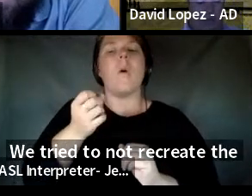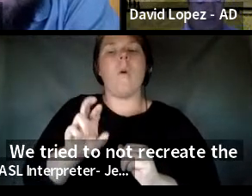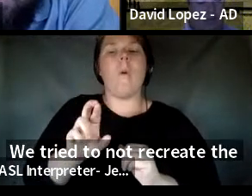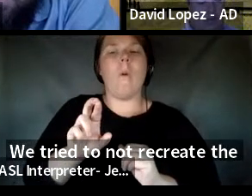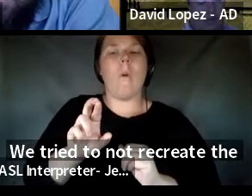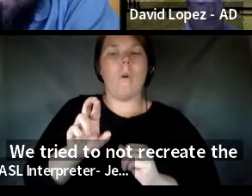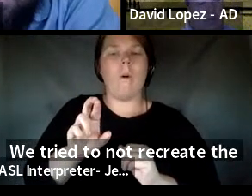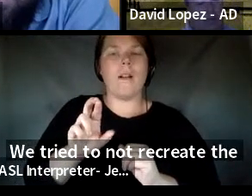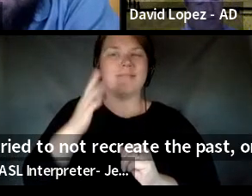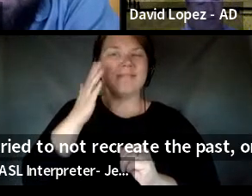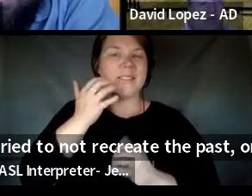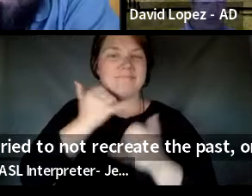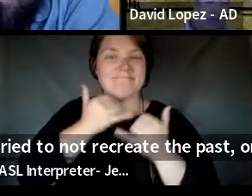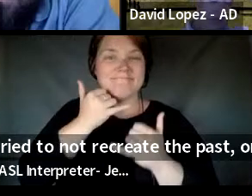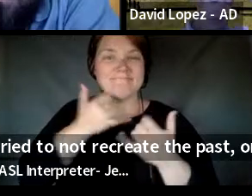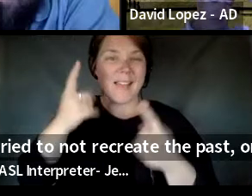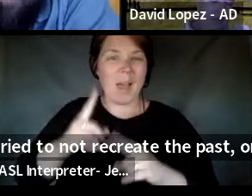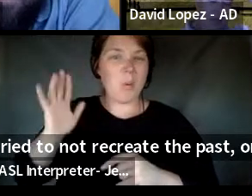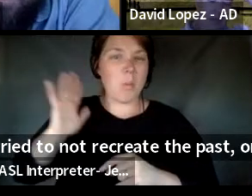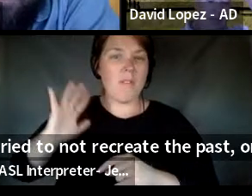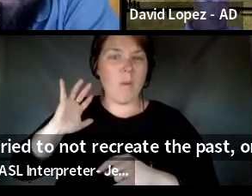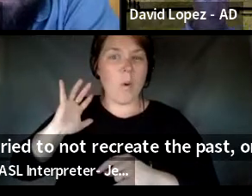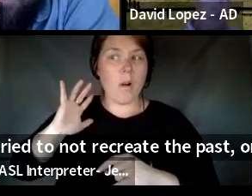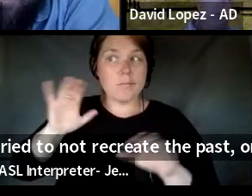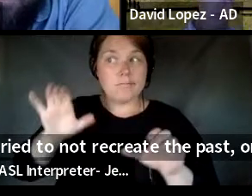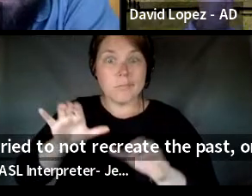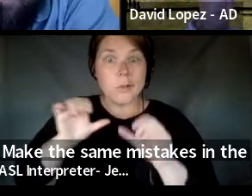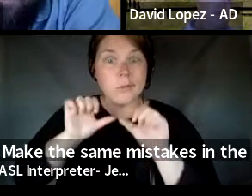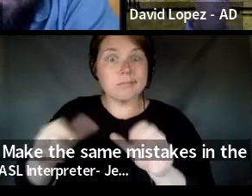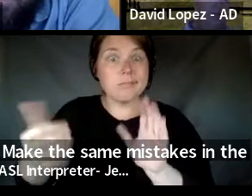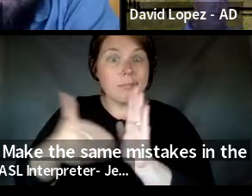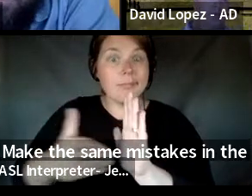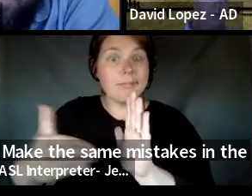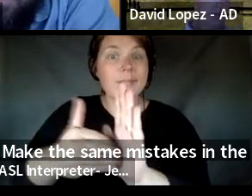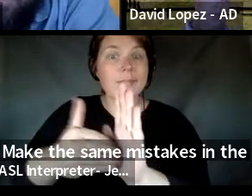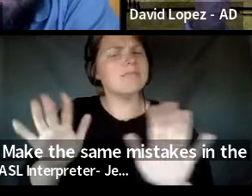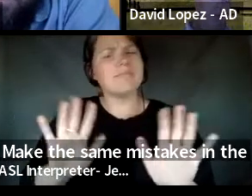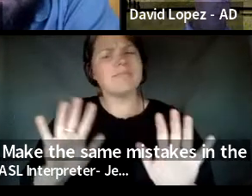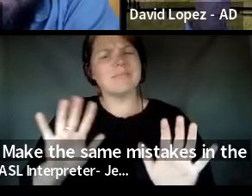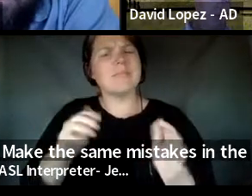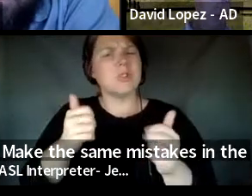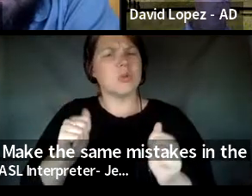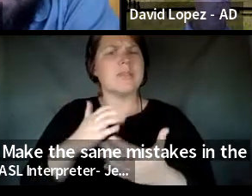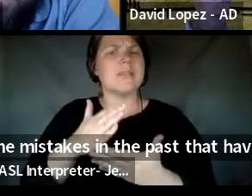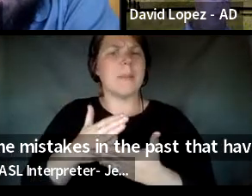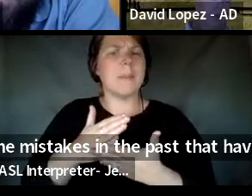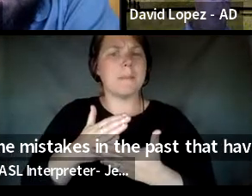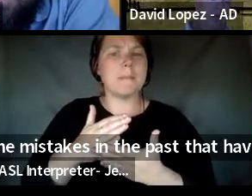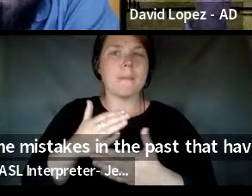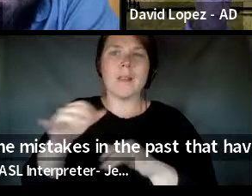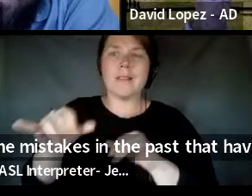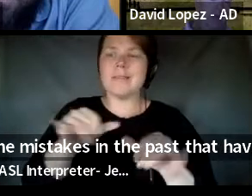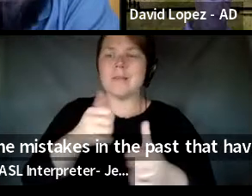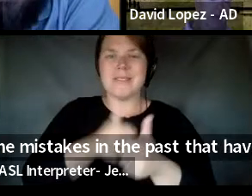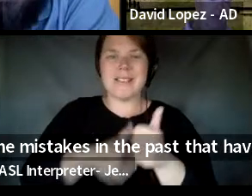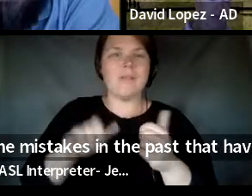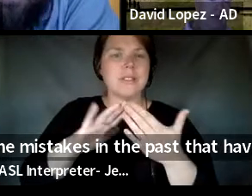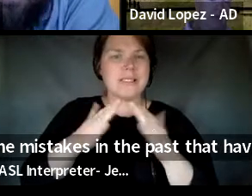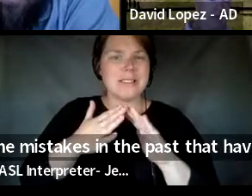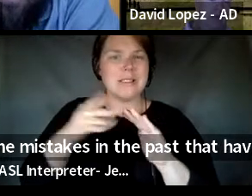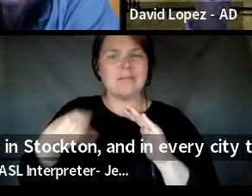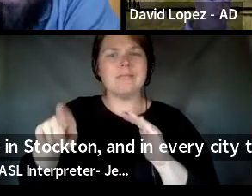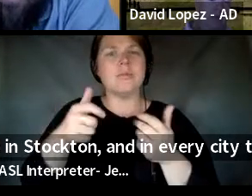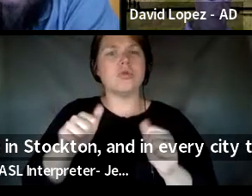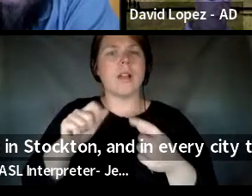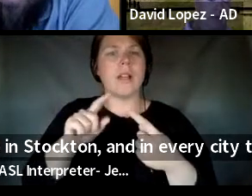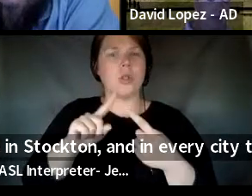the same mistakes in the past that have been made here in Stockton and in every city that is trying to